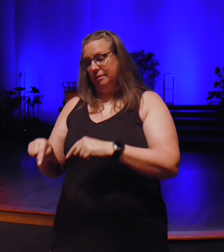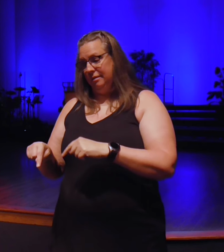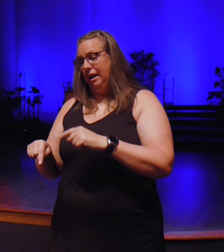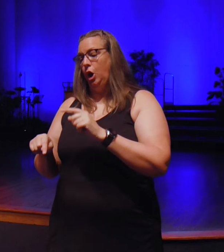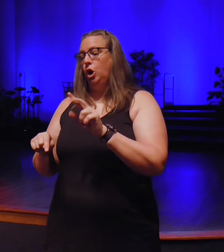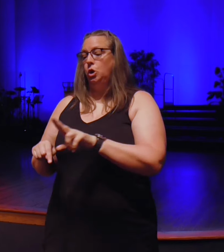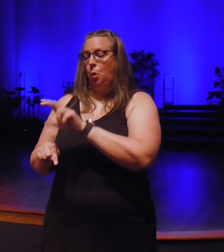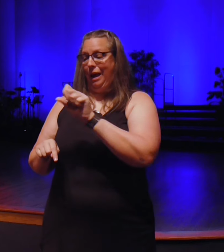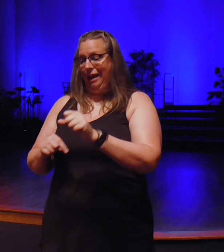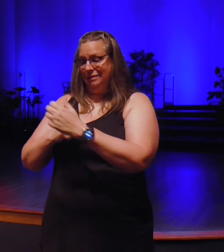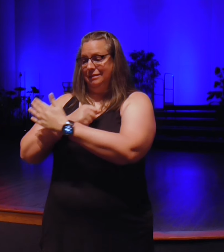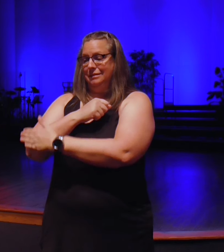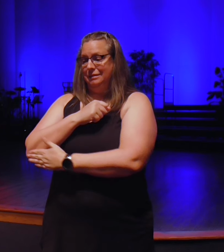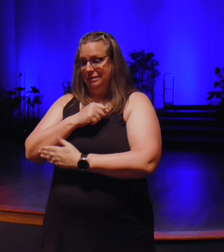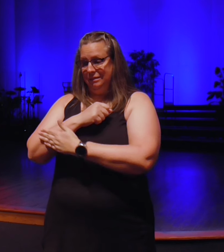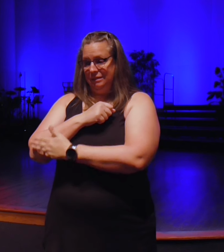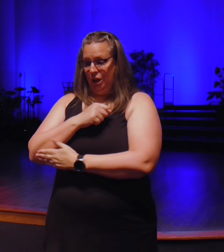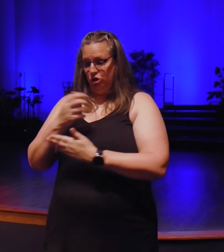yoga,